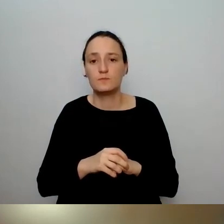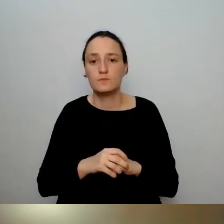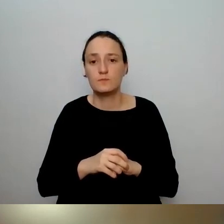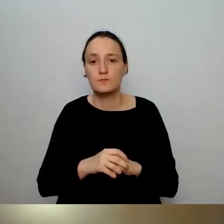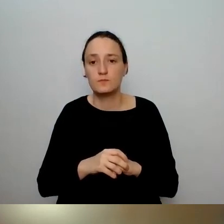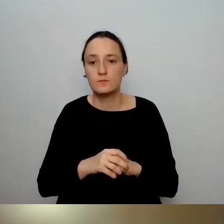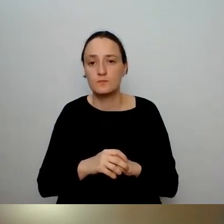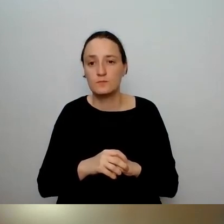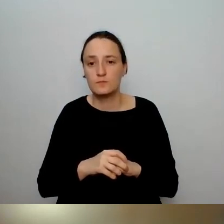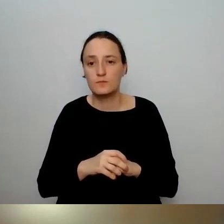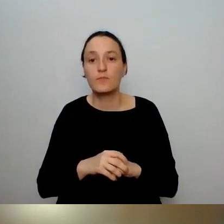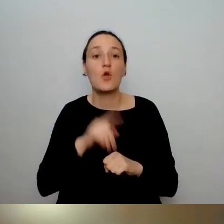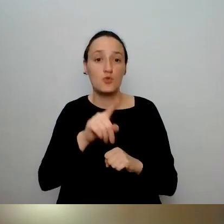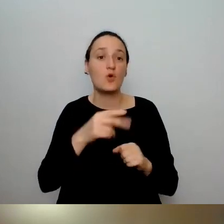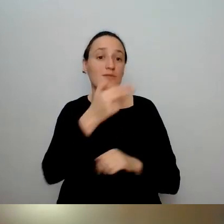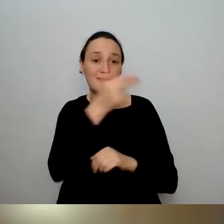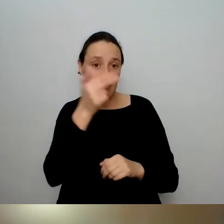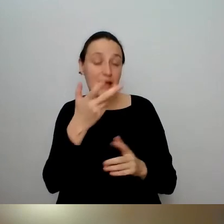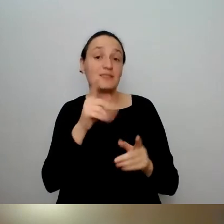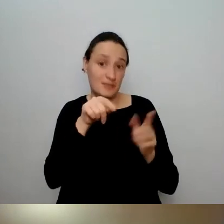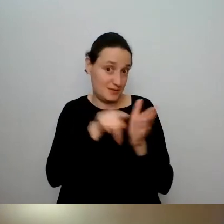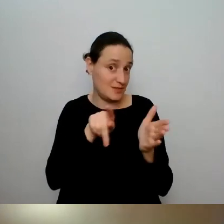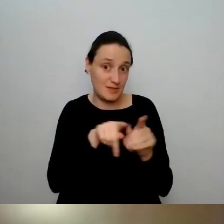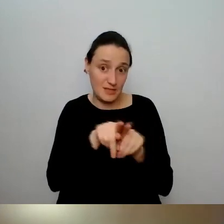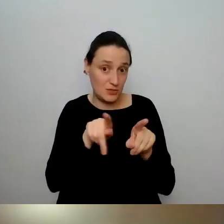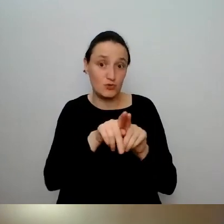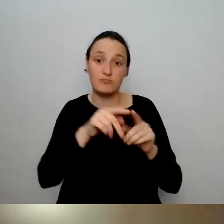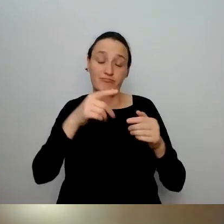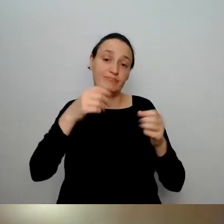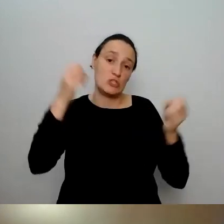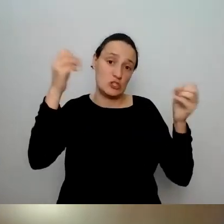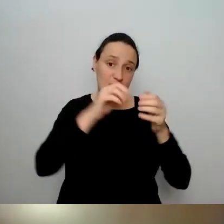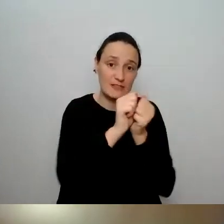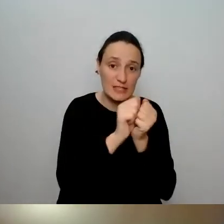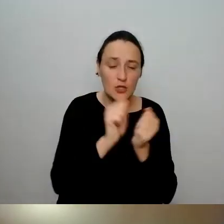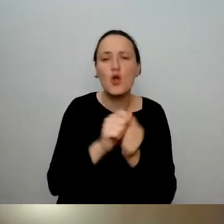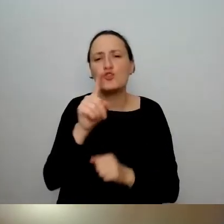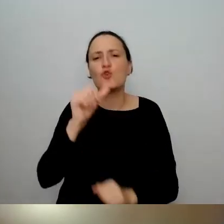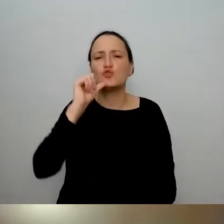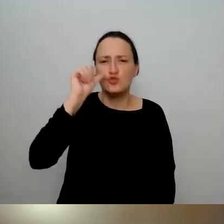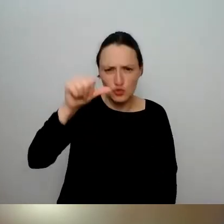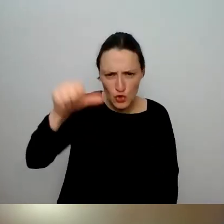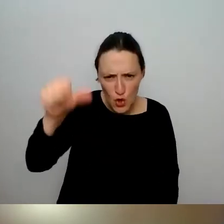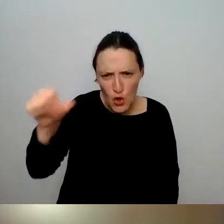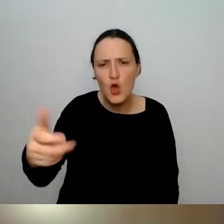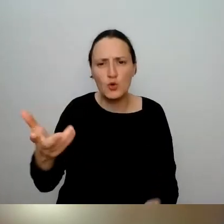stargazing, and light pollution. It's an annual event, and it's 10th edition.